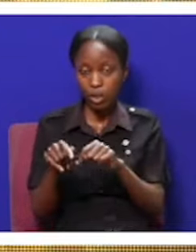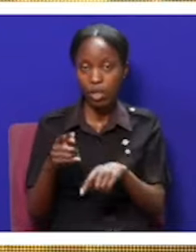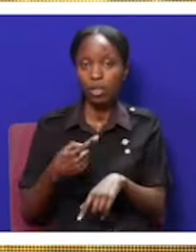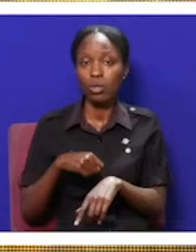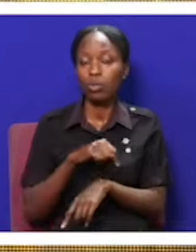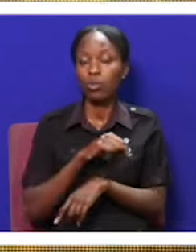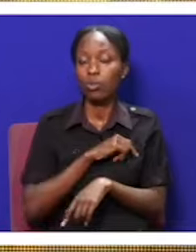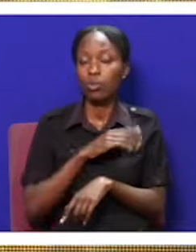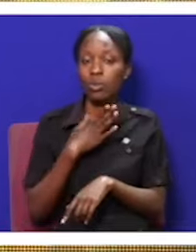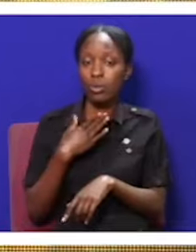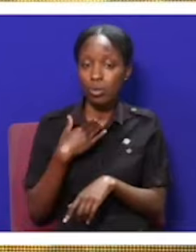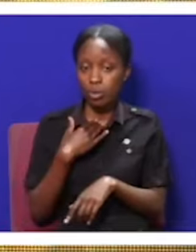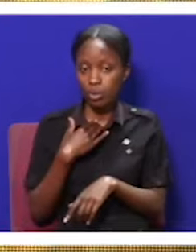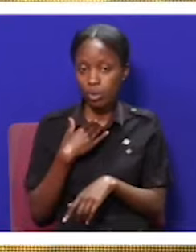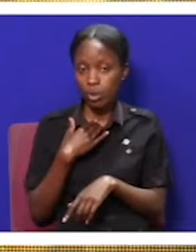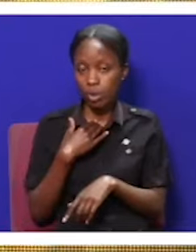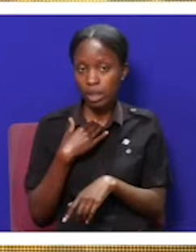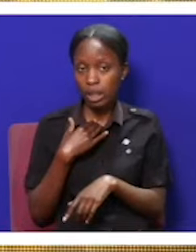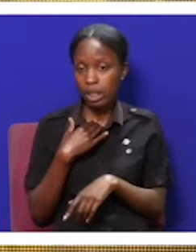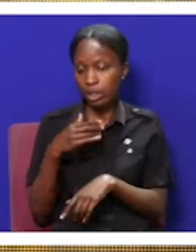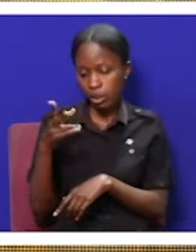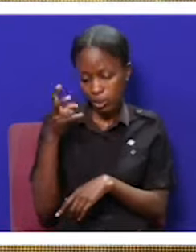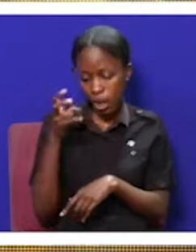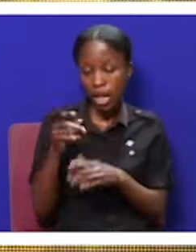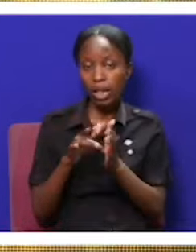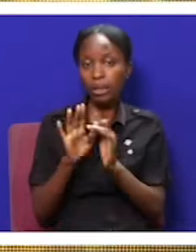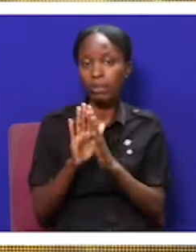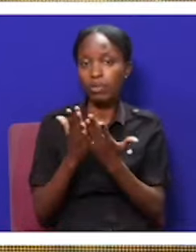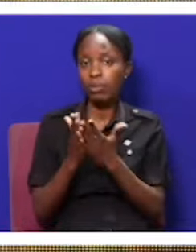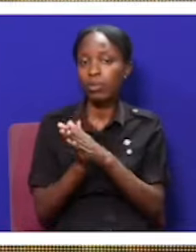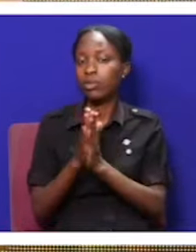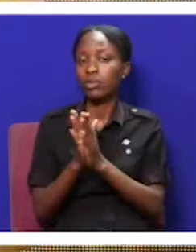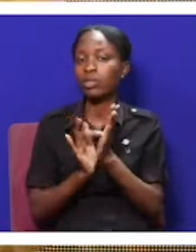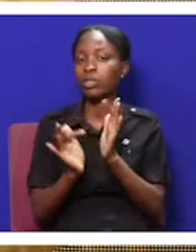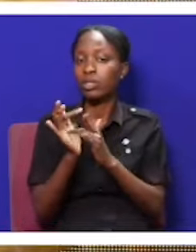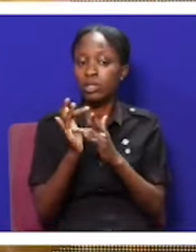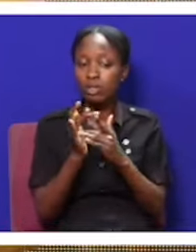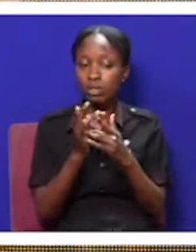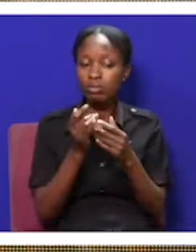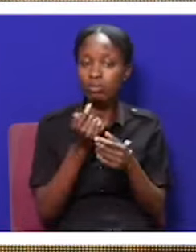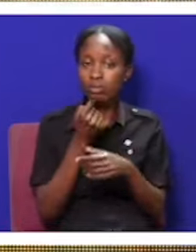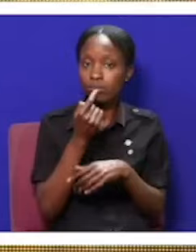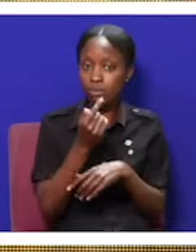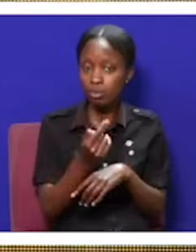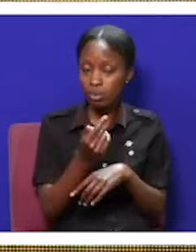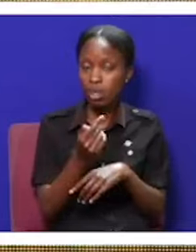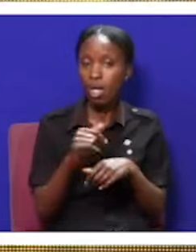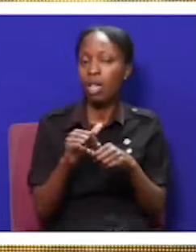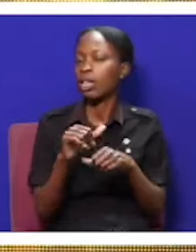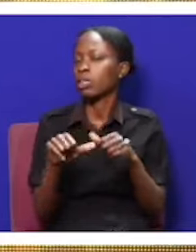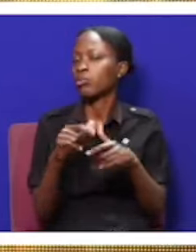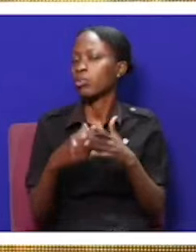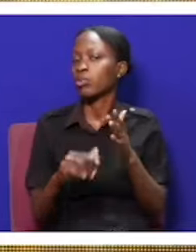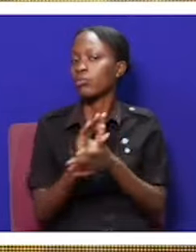to look at a Bible story told by Jesus about